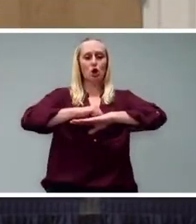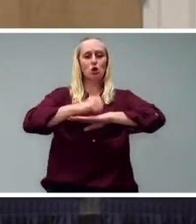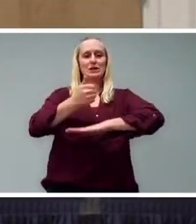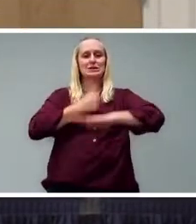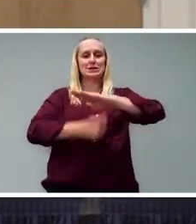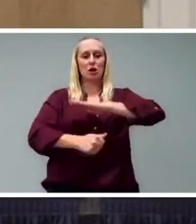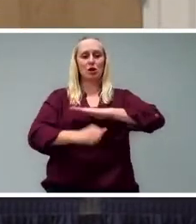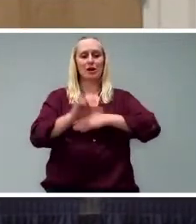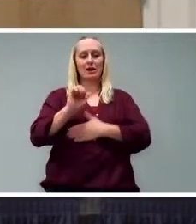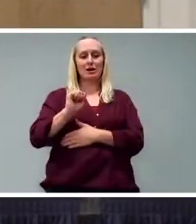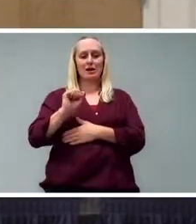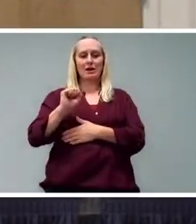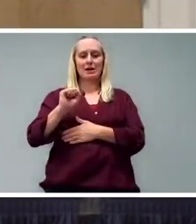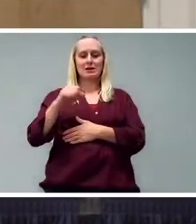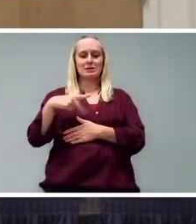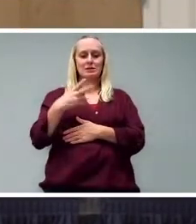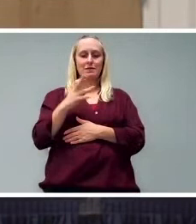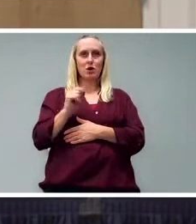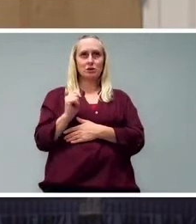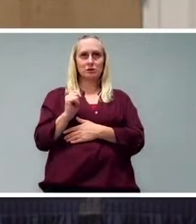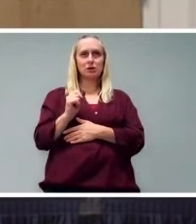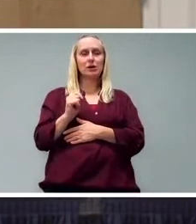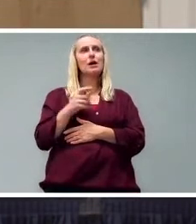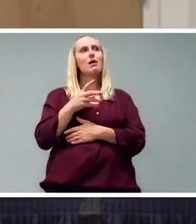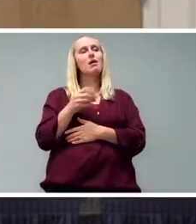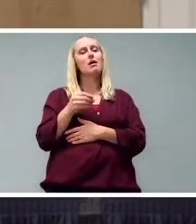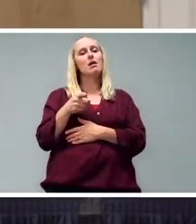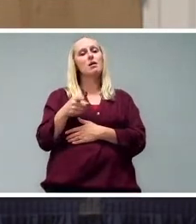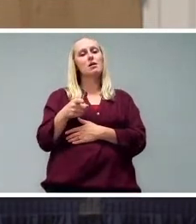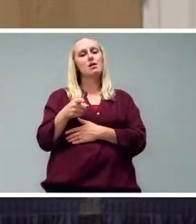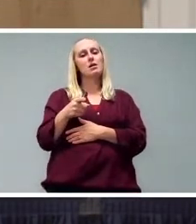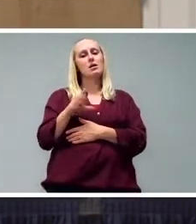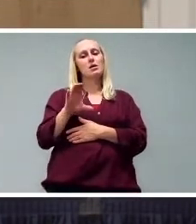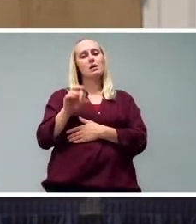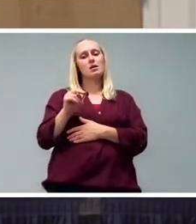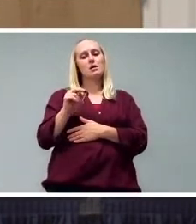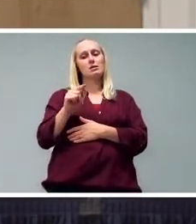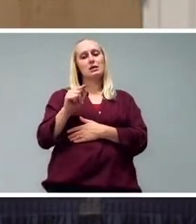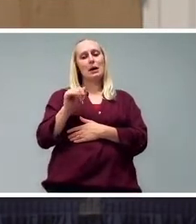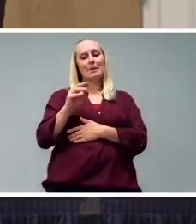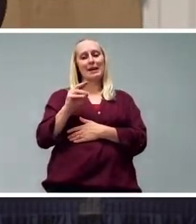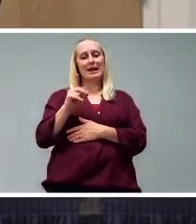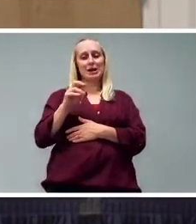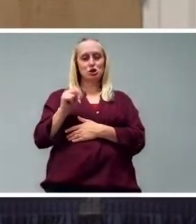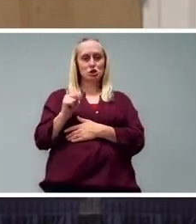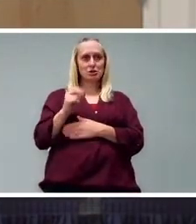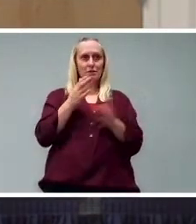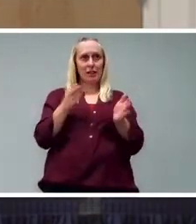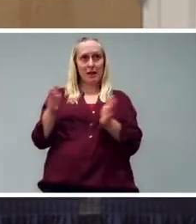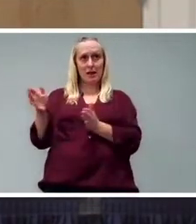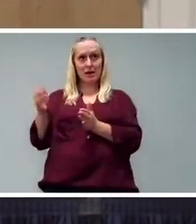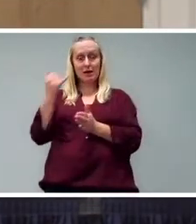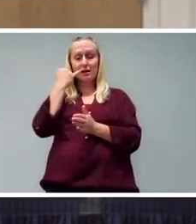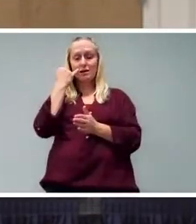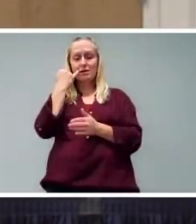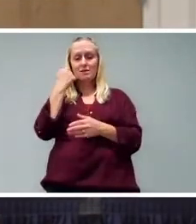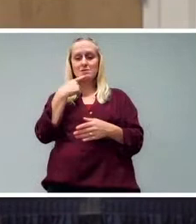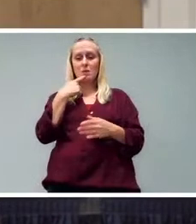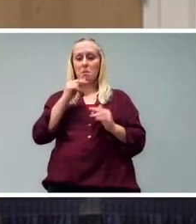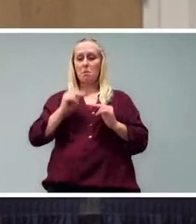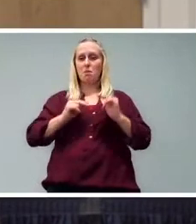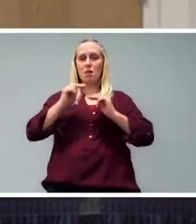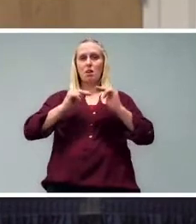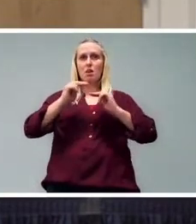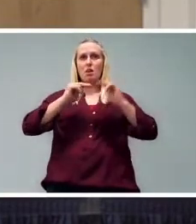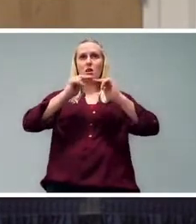asphalt. There's, and in the contaminated media management plan, if they're, like, say we're going to build up, right? Because we're going